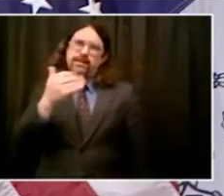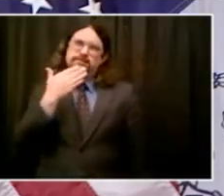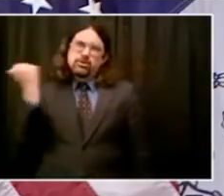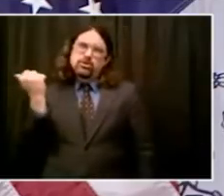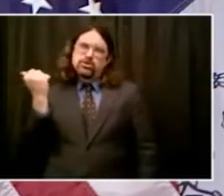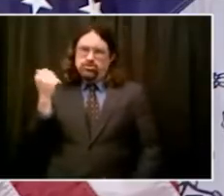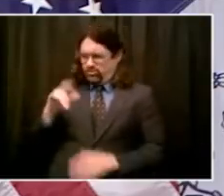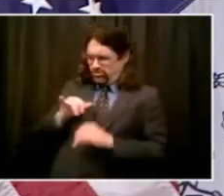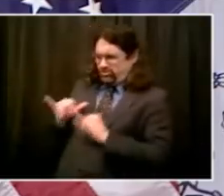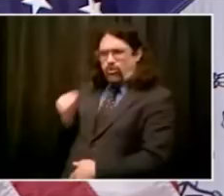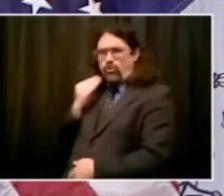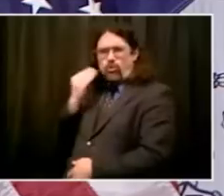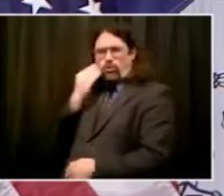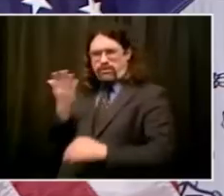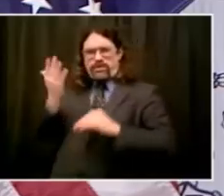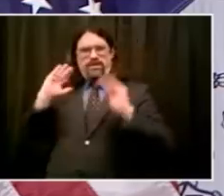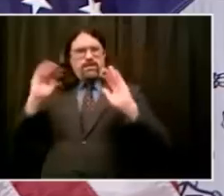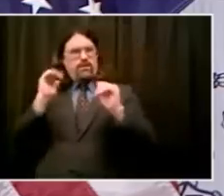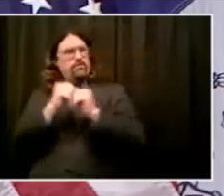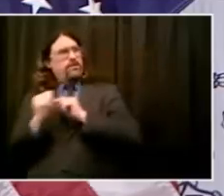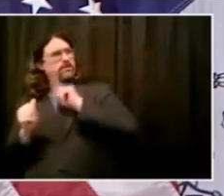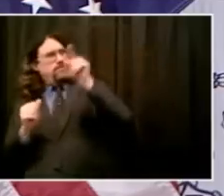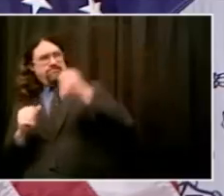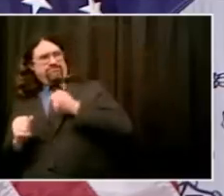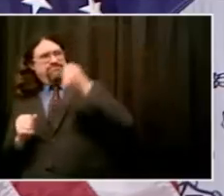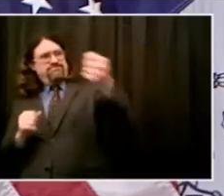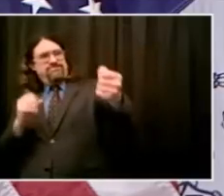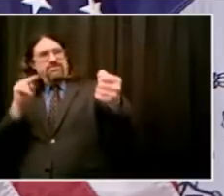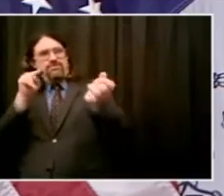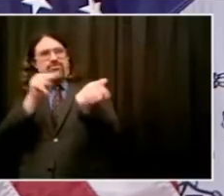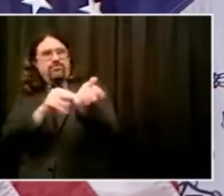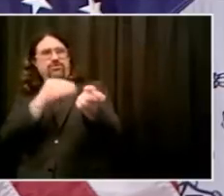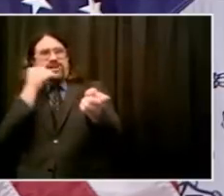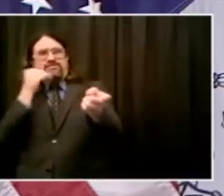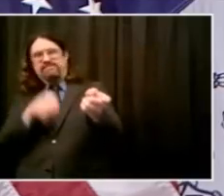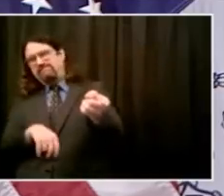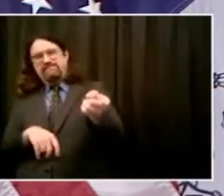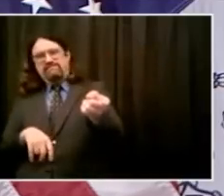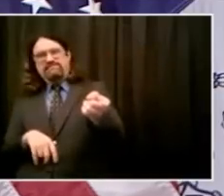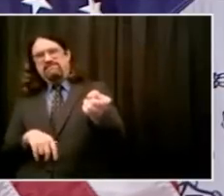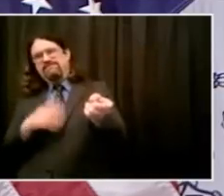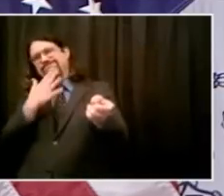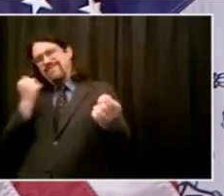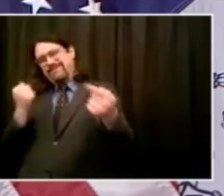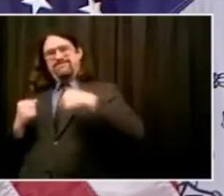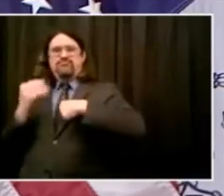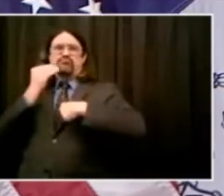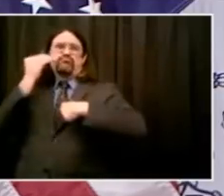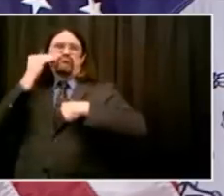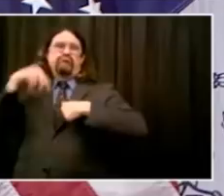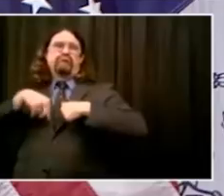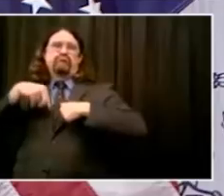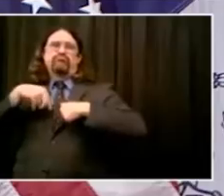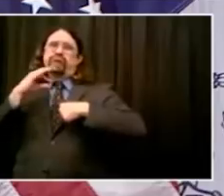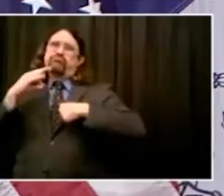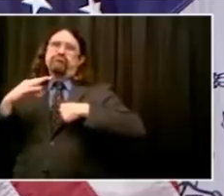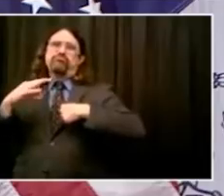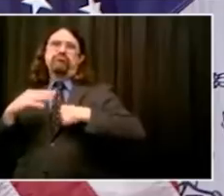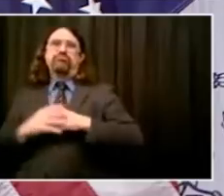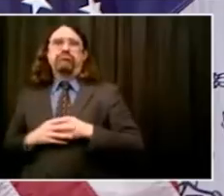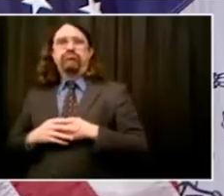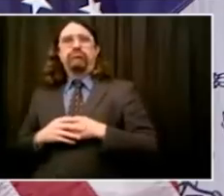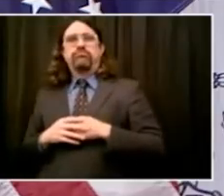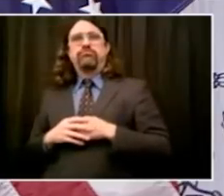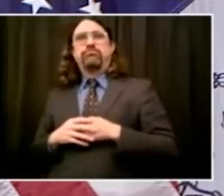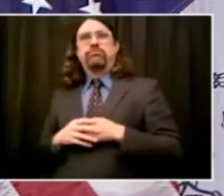staffing around them, a lot more support around them. But I think it's time to re-examine the entire reality